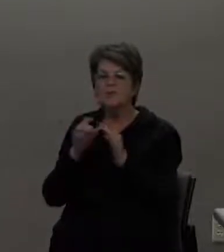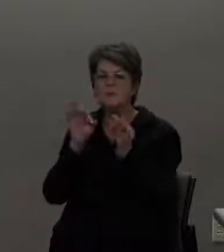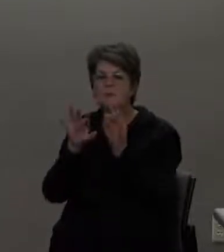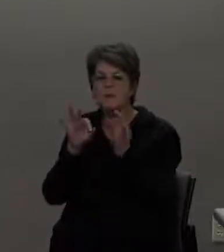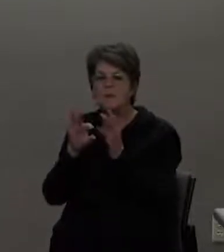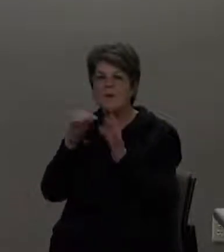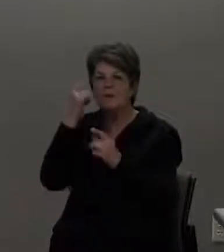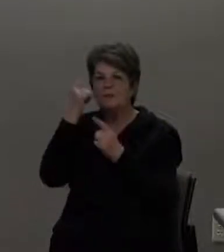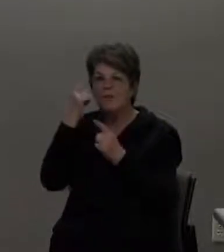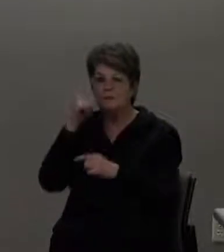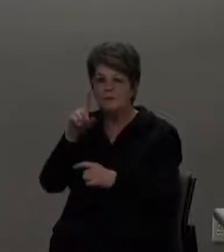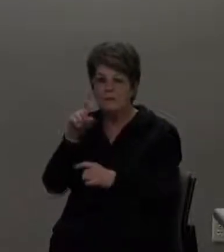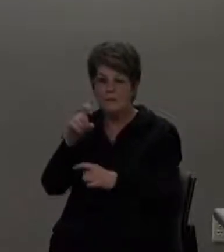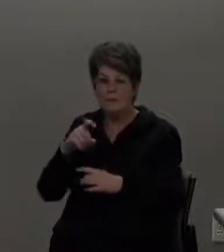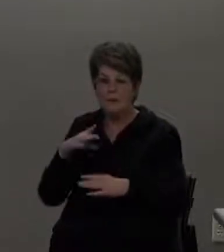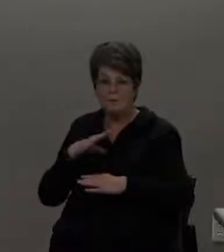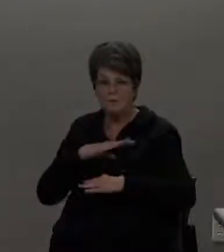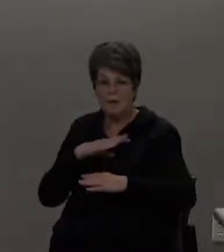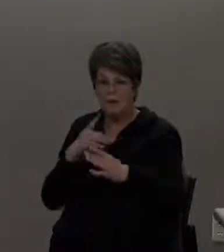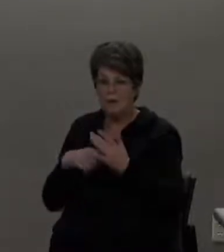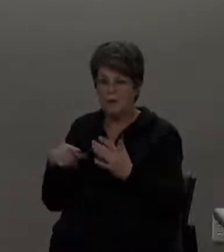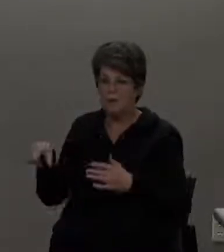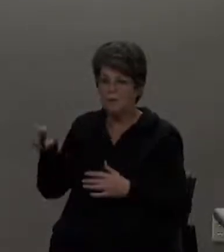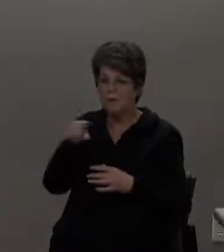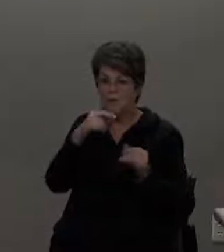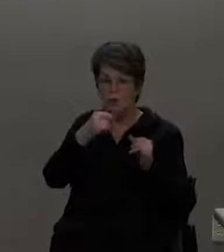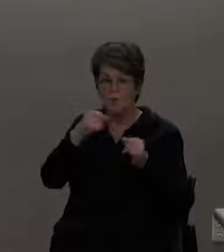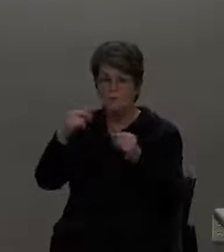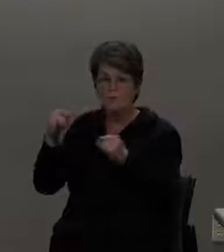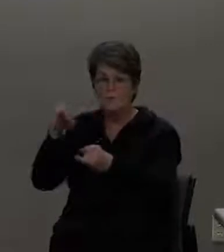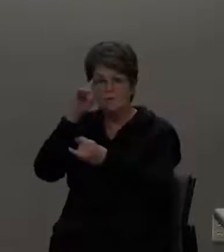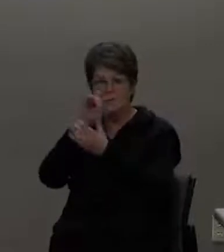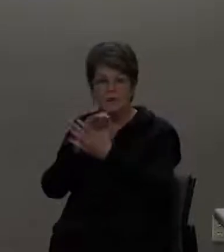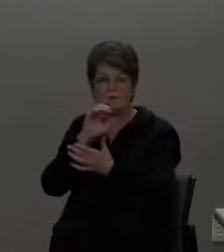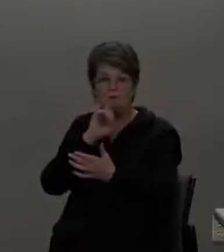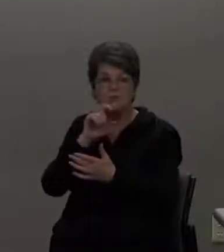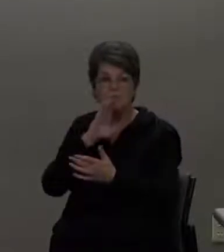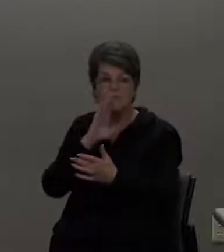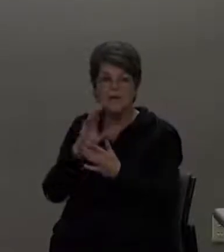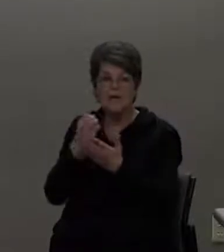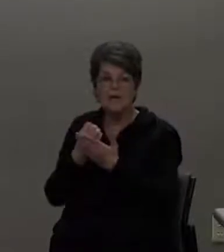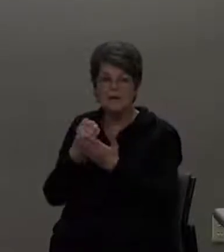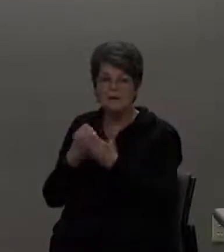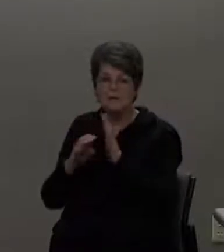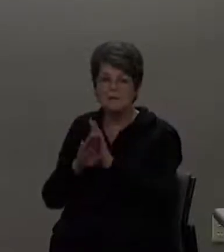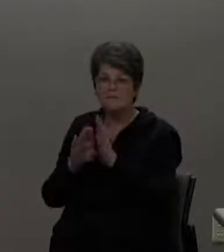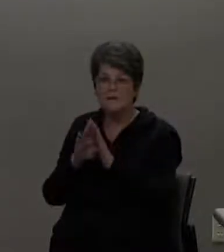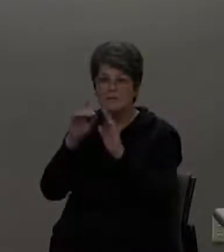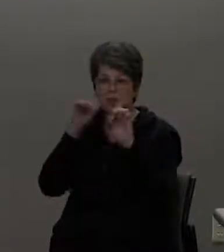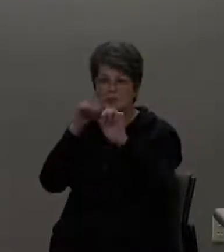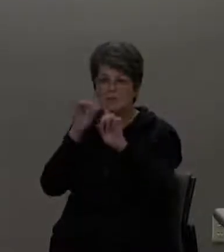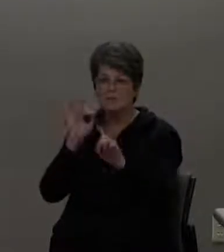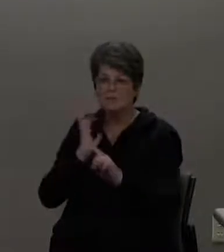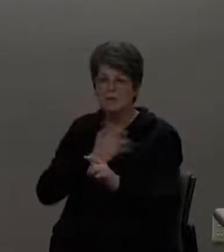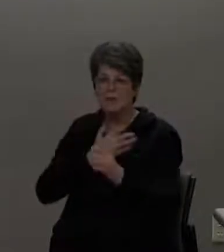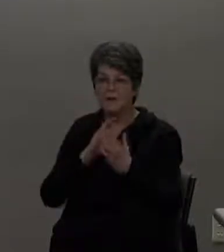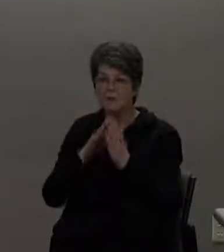what you saw there. Does it mean what you individually believe should be the economic development goals for our community?